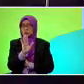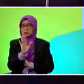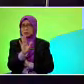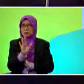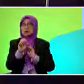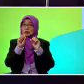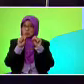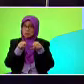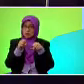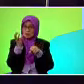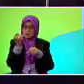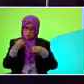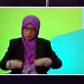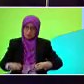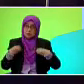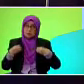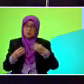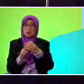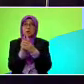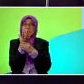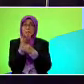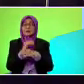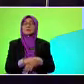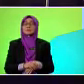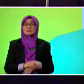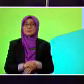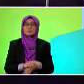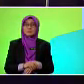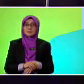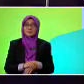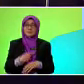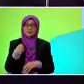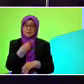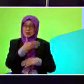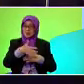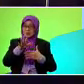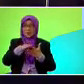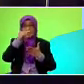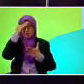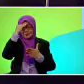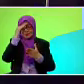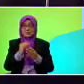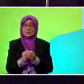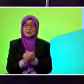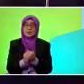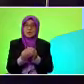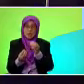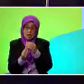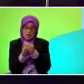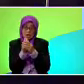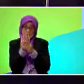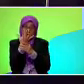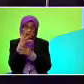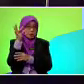make a conclusion for our lesson today. Okay, so we have learned all this today, the growth factors. I hope you can remember